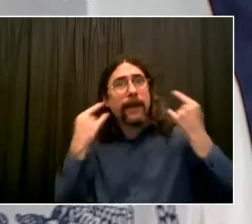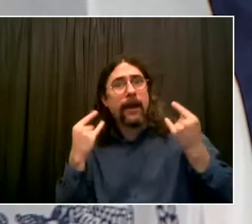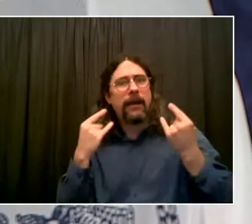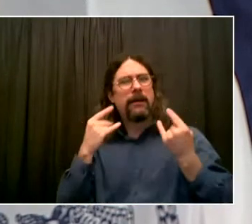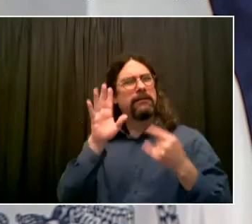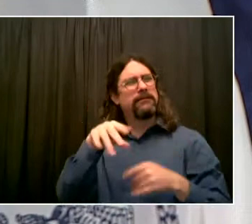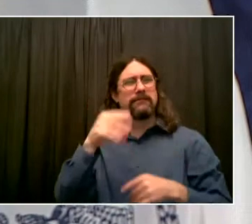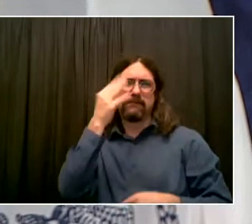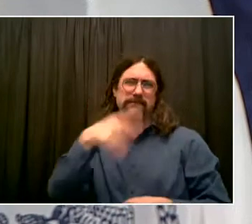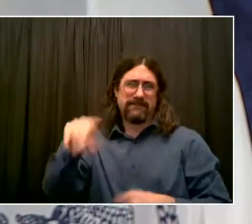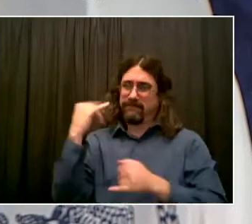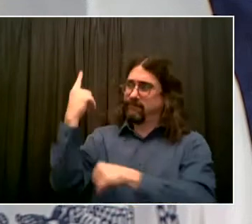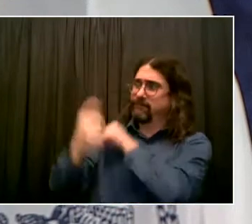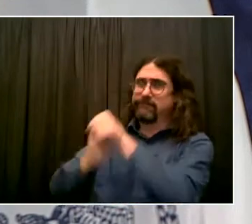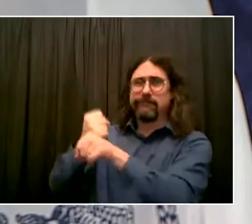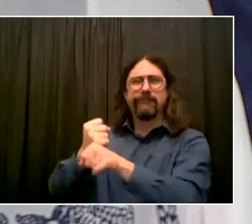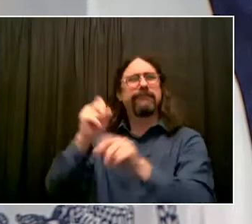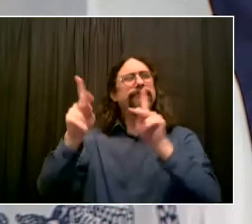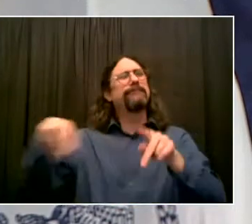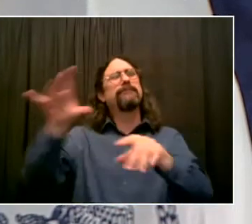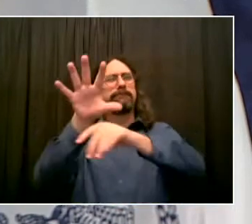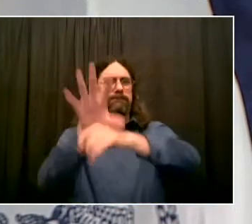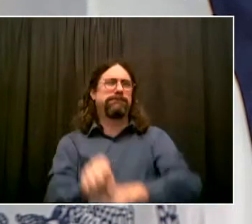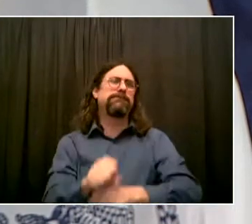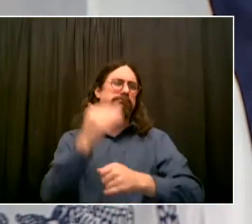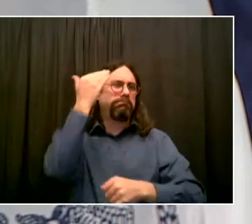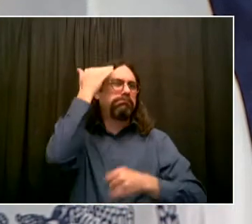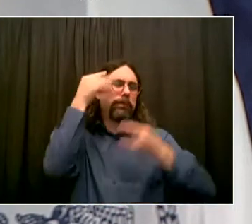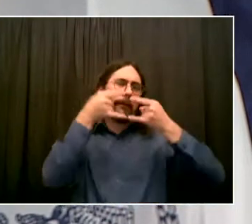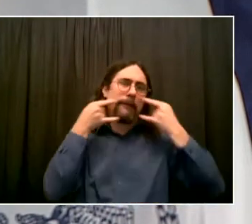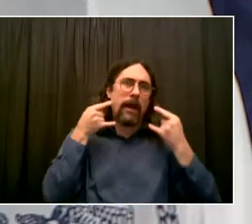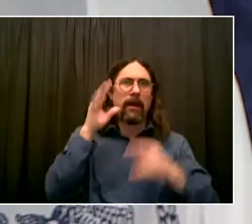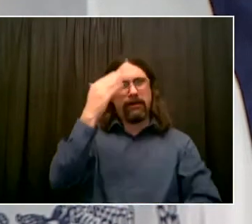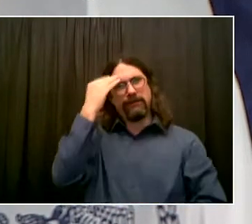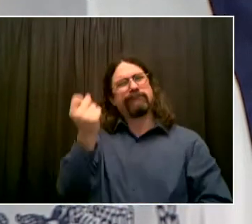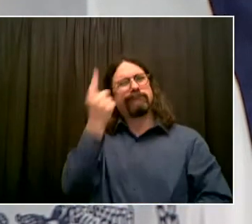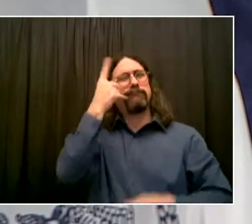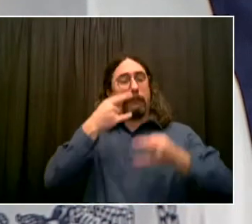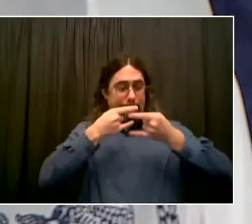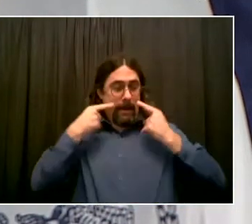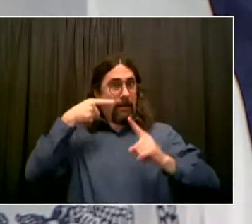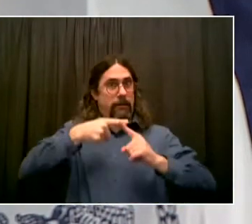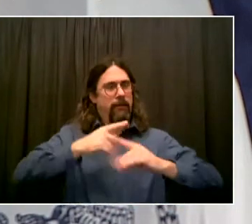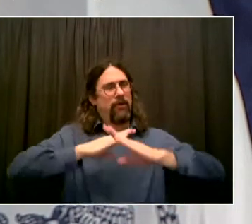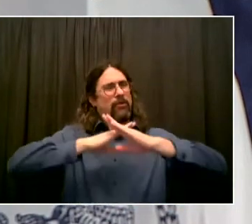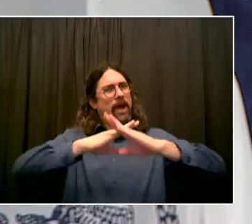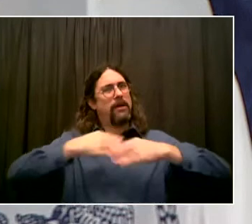New Yorkers are going to respond to all of this. The next is Ruvain from Hamadia.